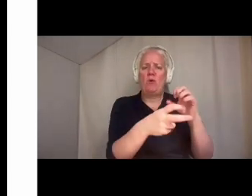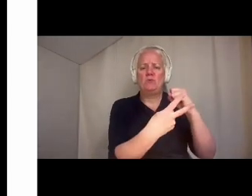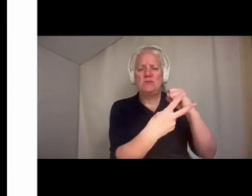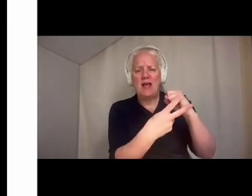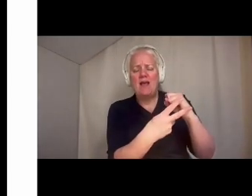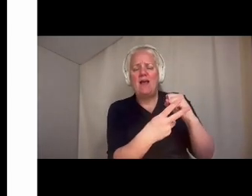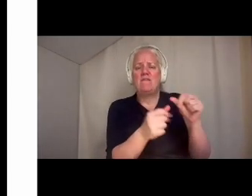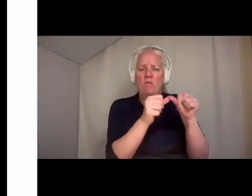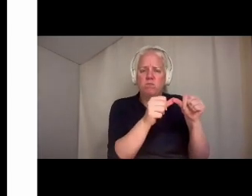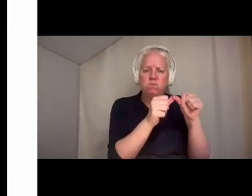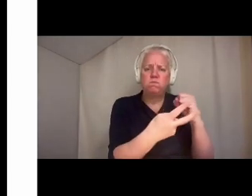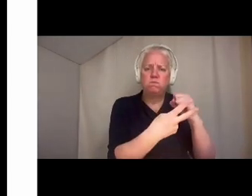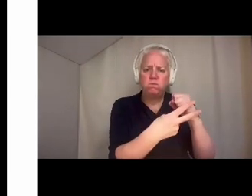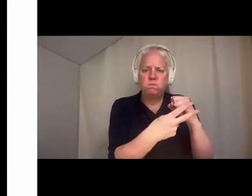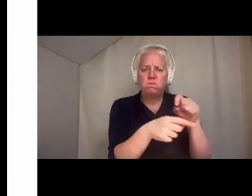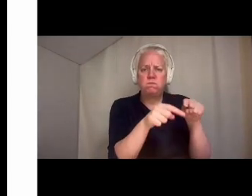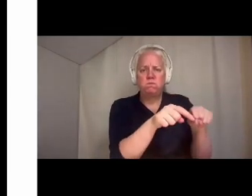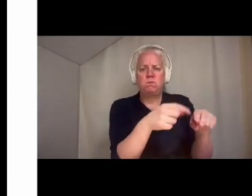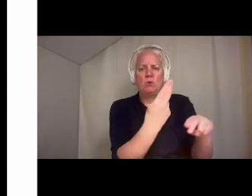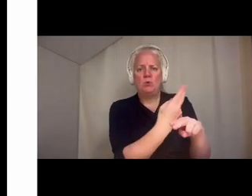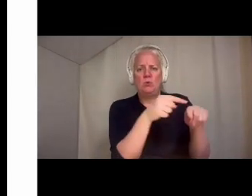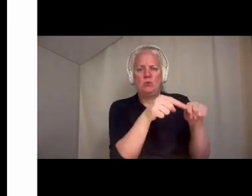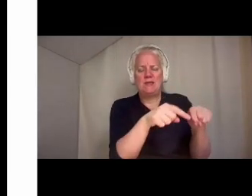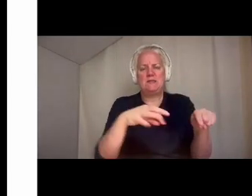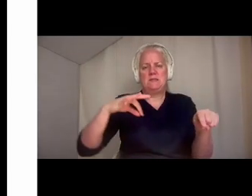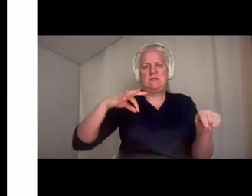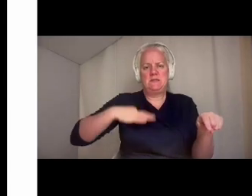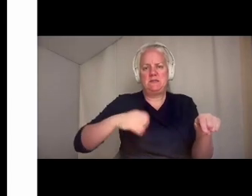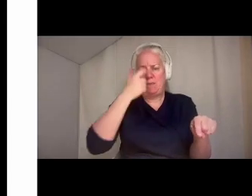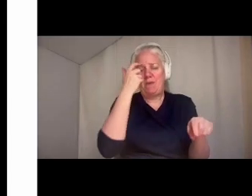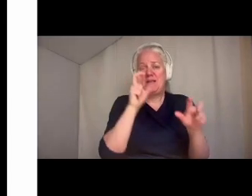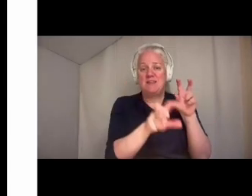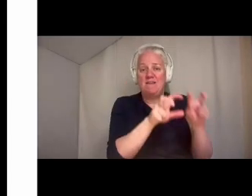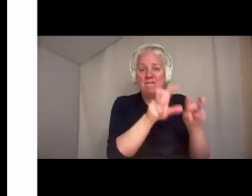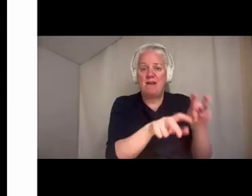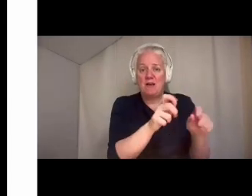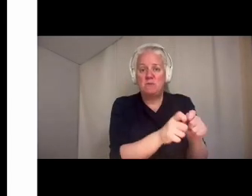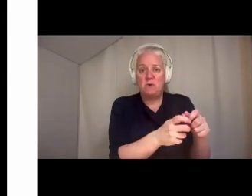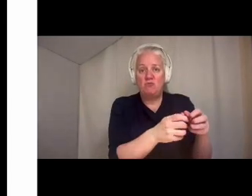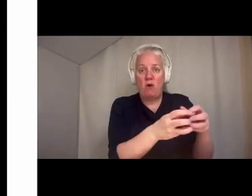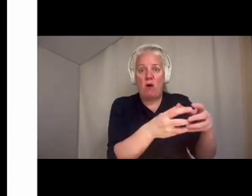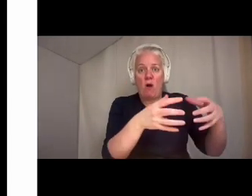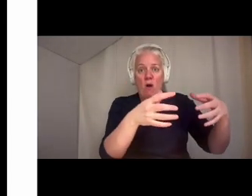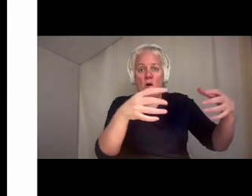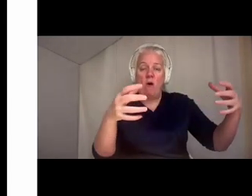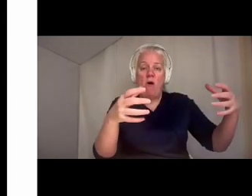can benefit from the investment growth of your ABLE savings.